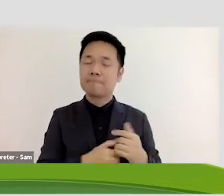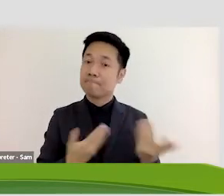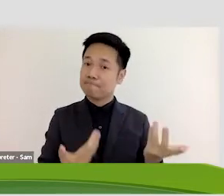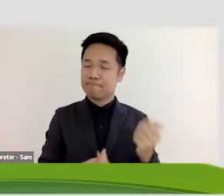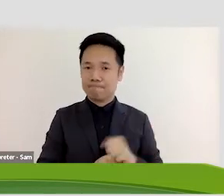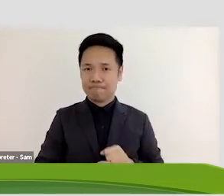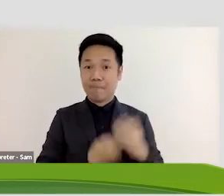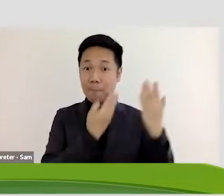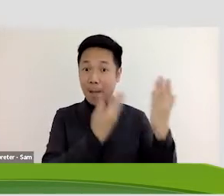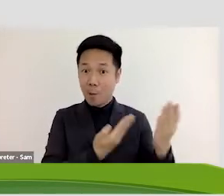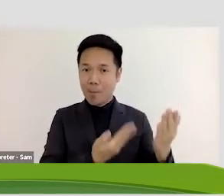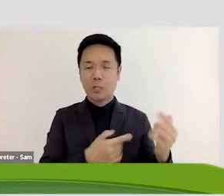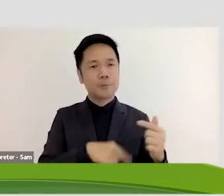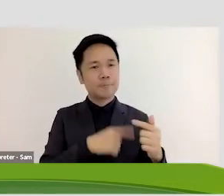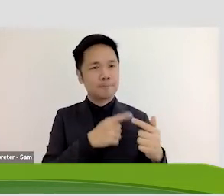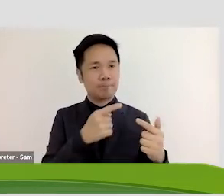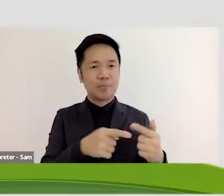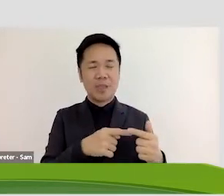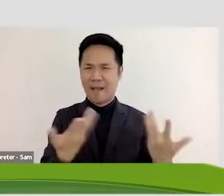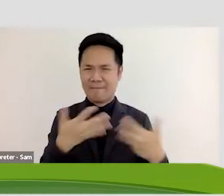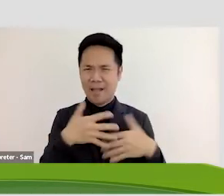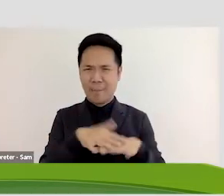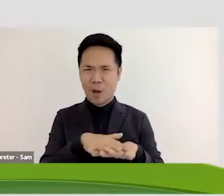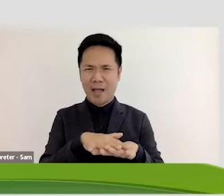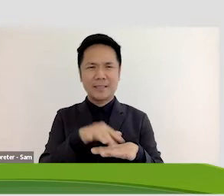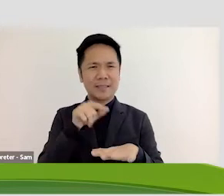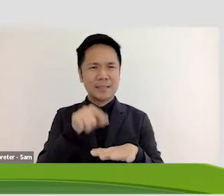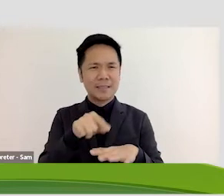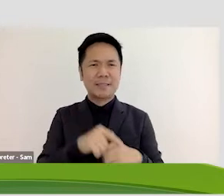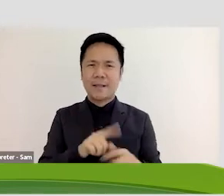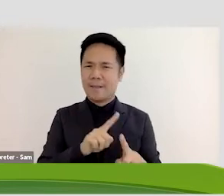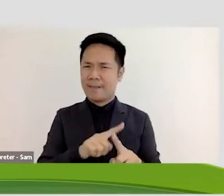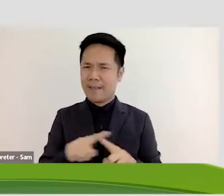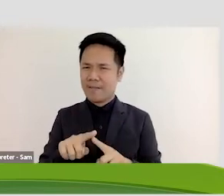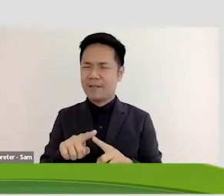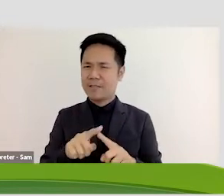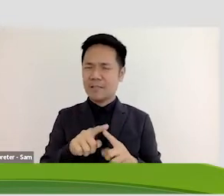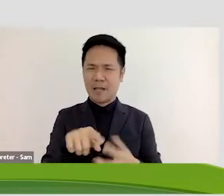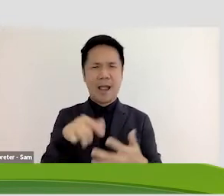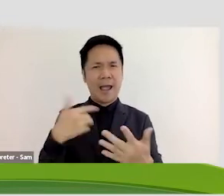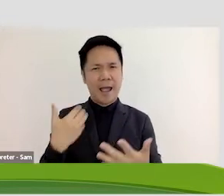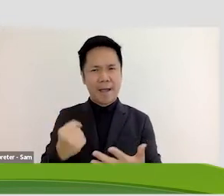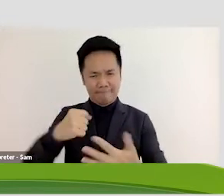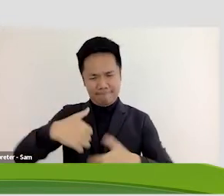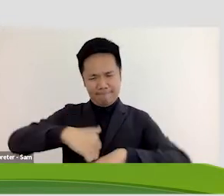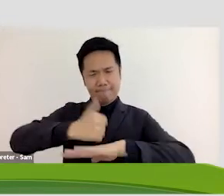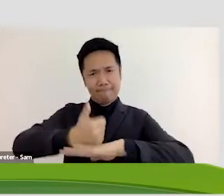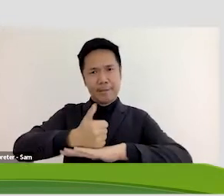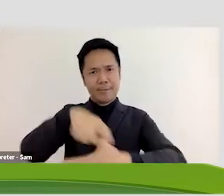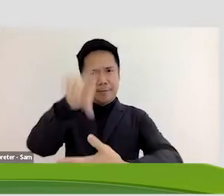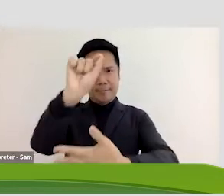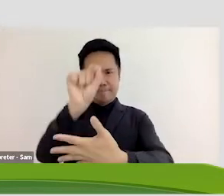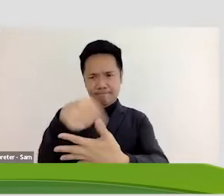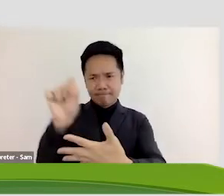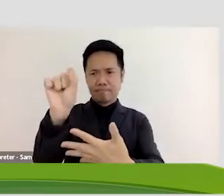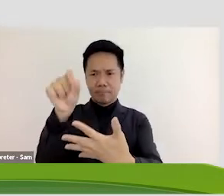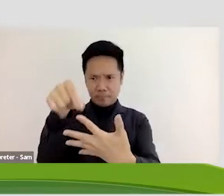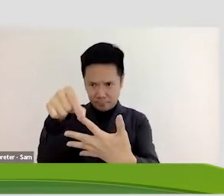set of gender, environment, and disaster-related indicators and accompanying database